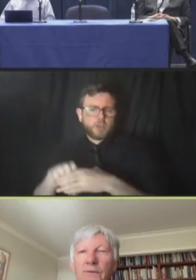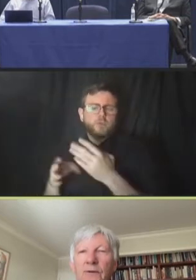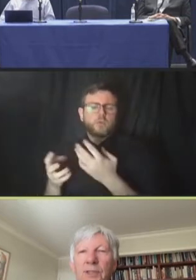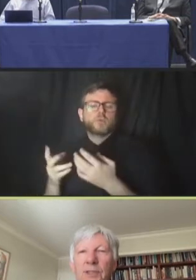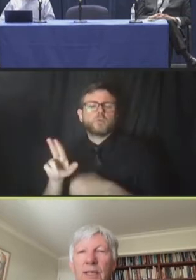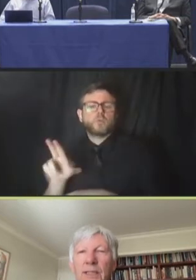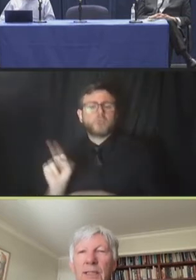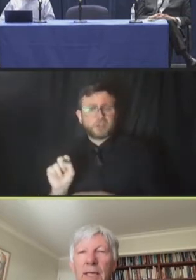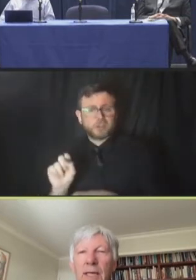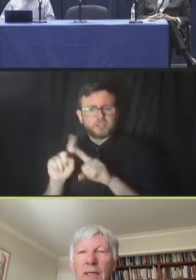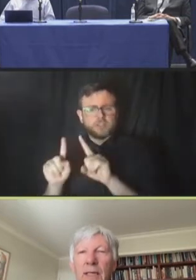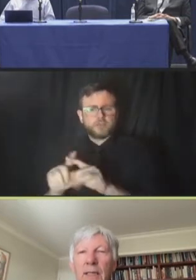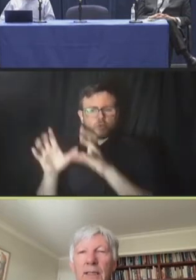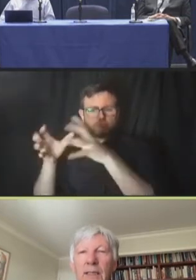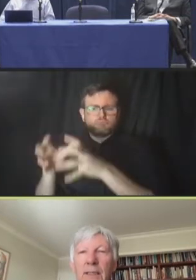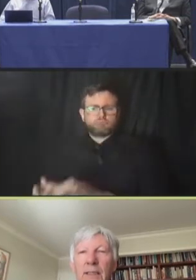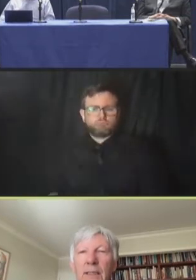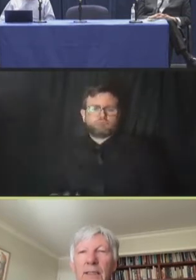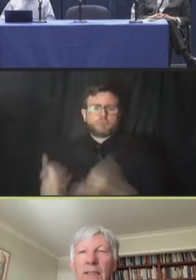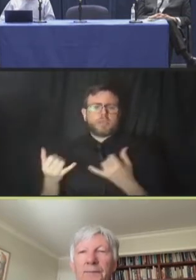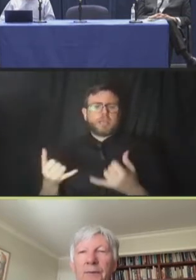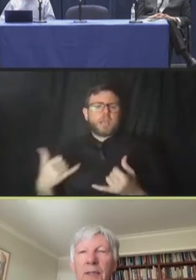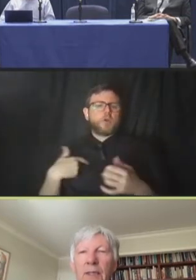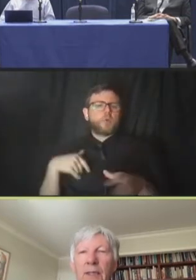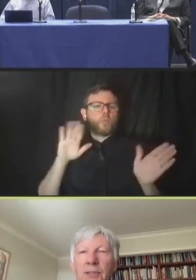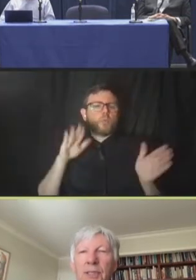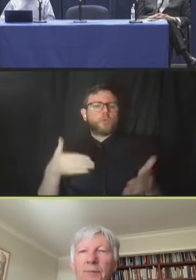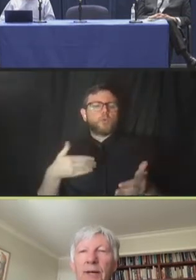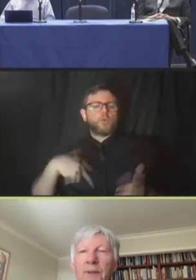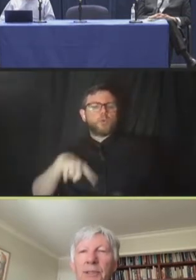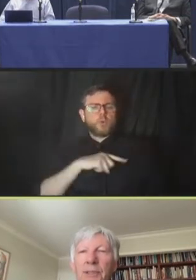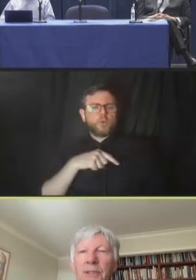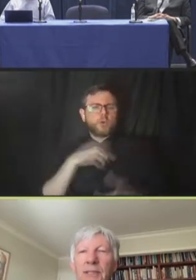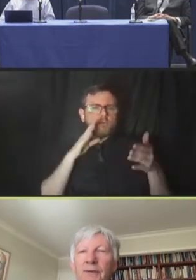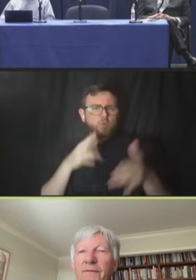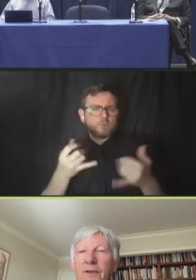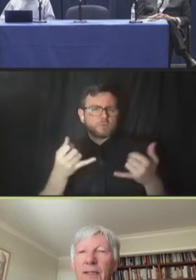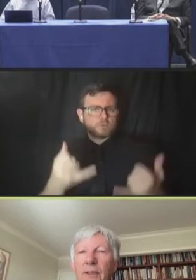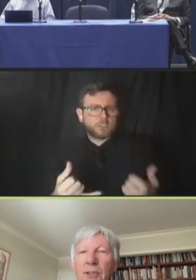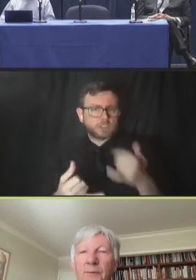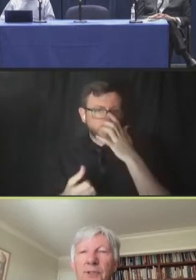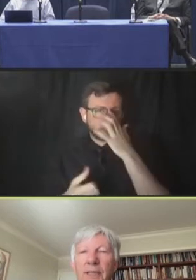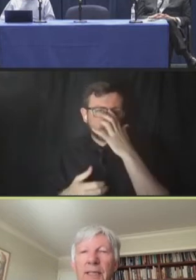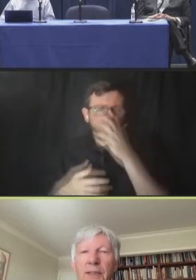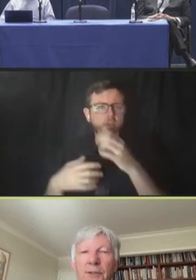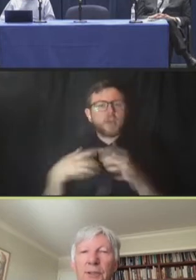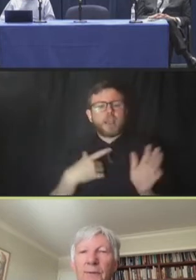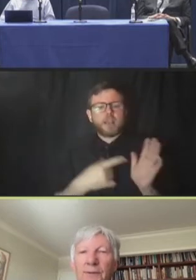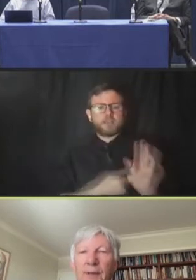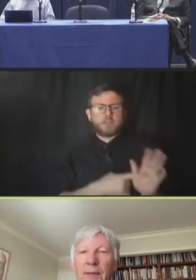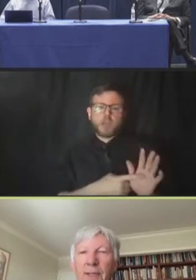studies that we're focusing on today, that the study population demographically